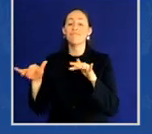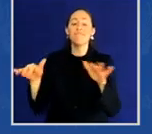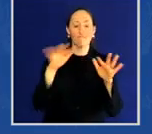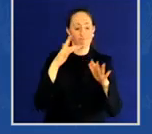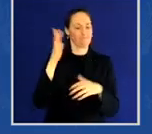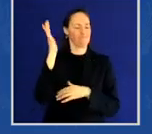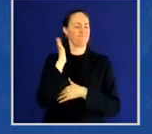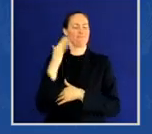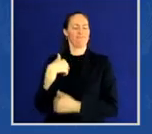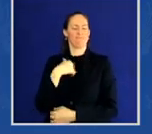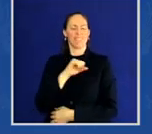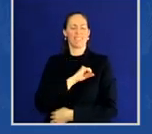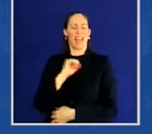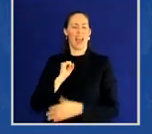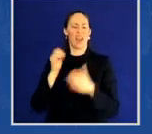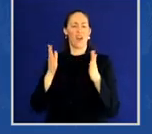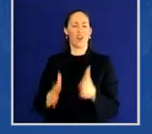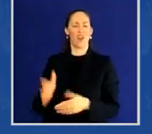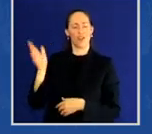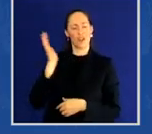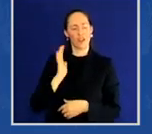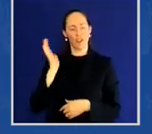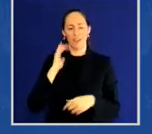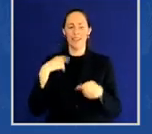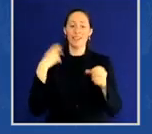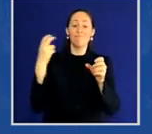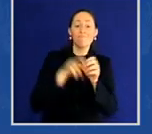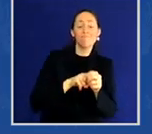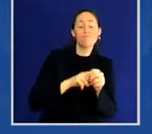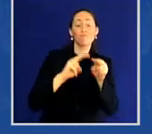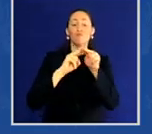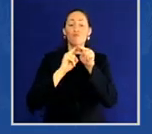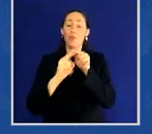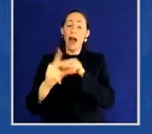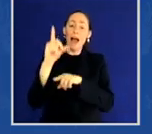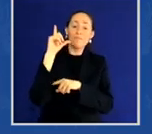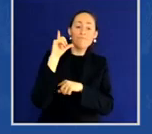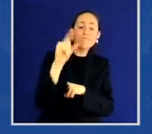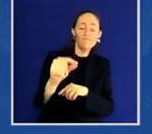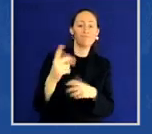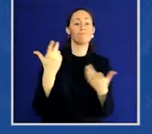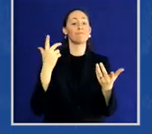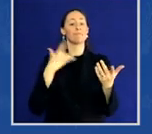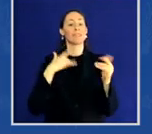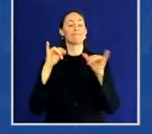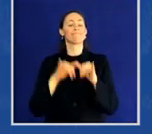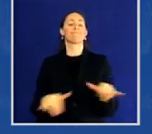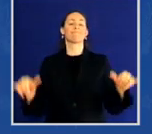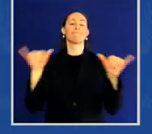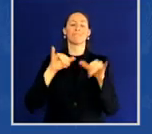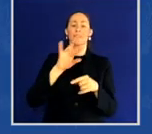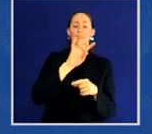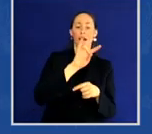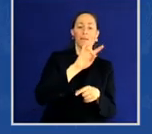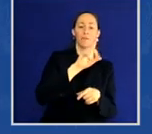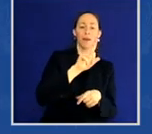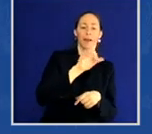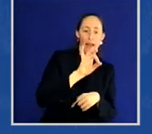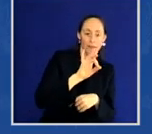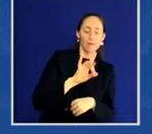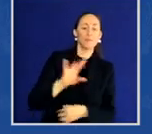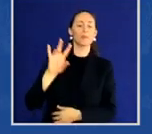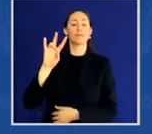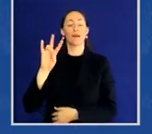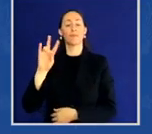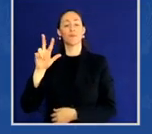the 728, it became the 732, and got home on, if I got lucky, I got the Metro